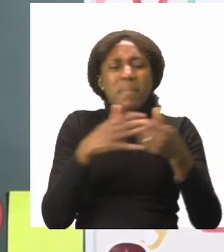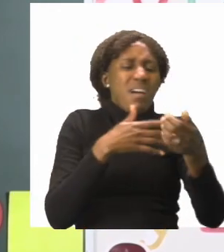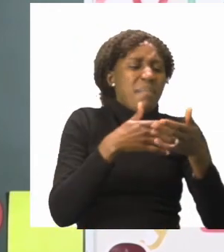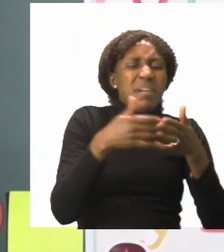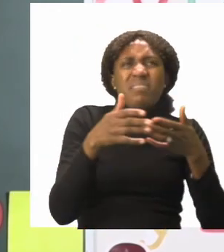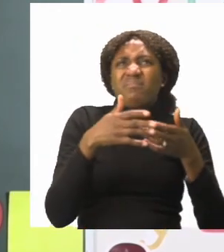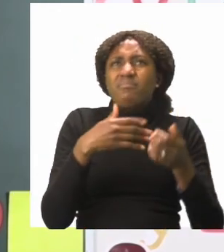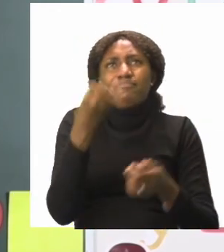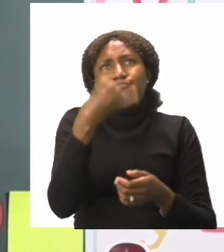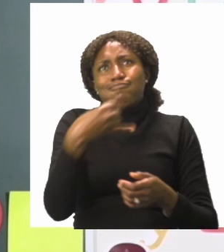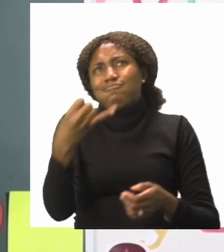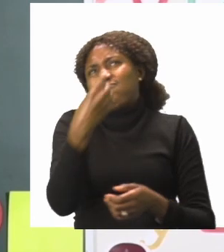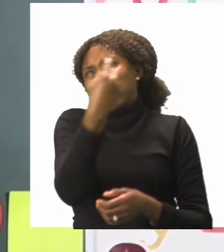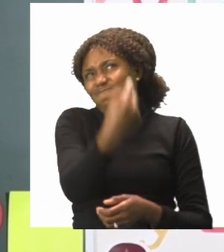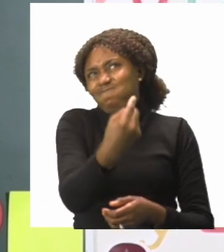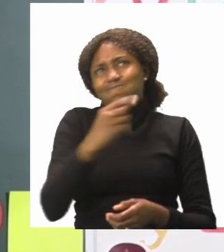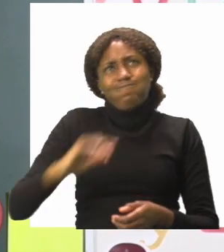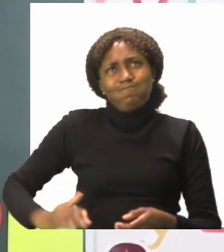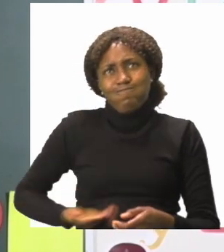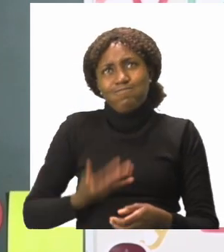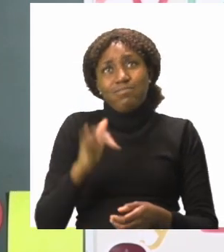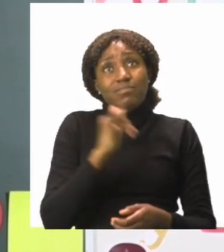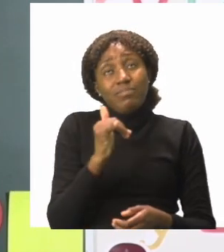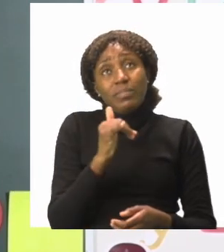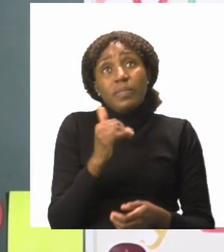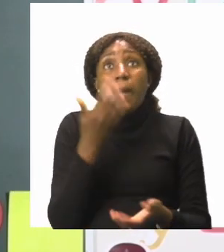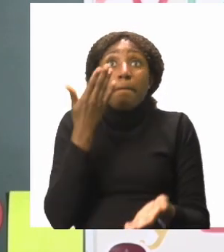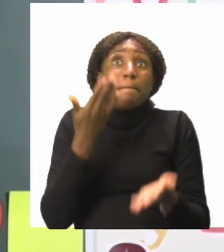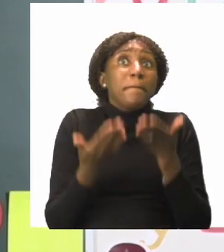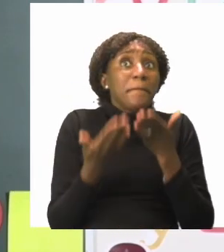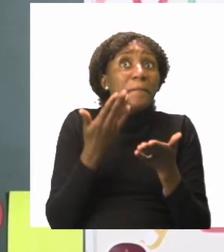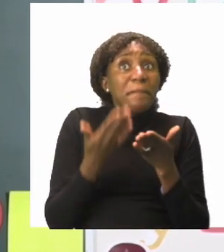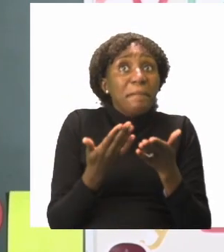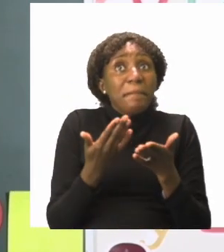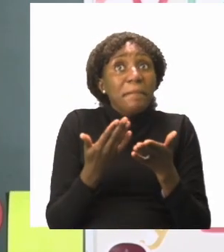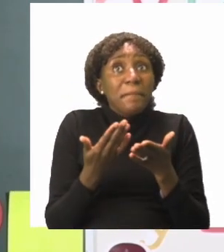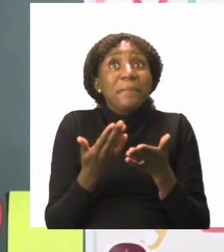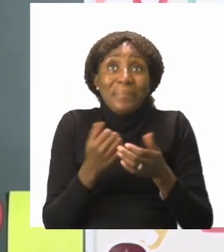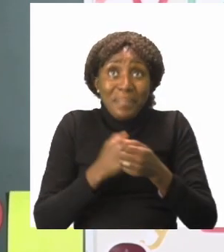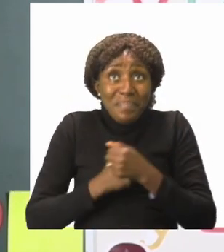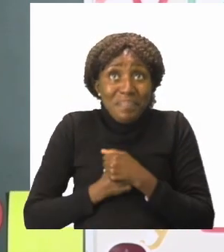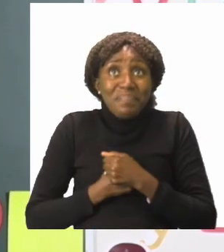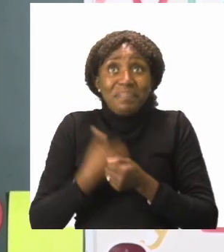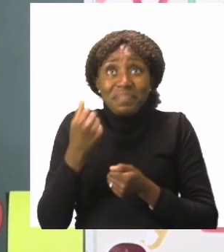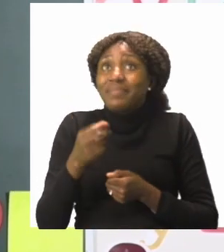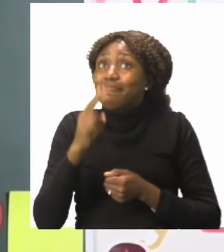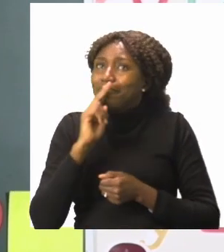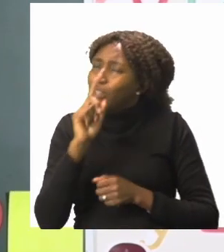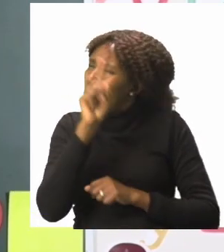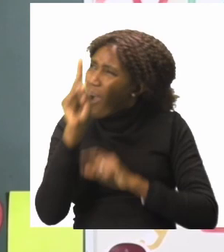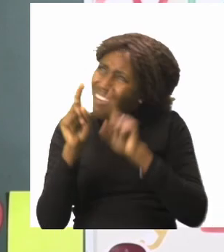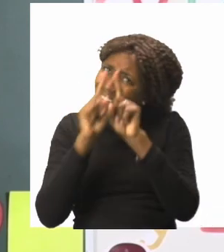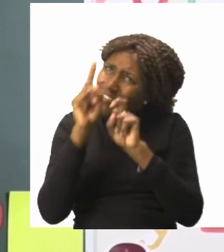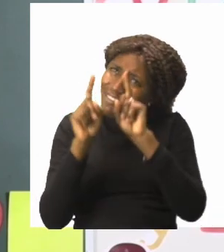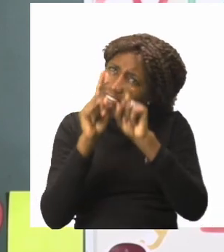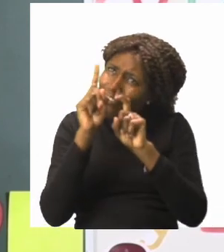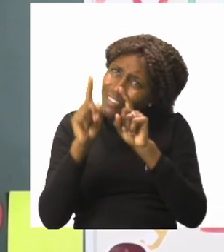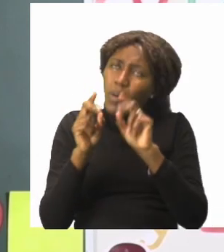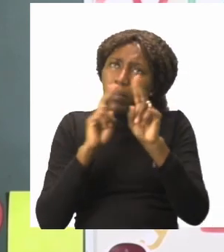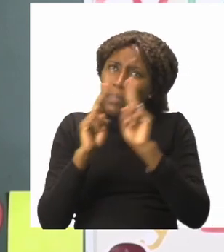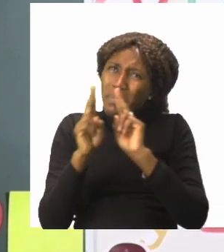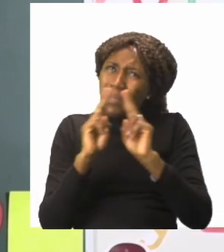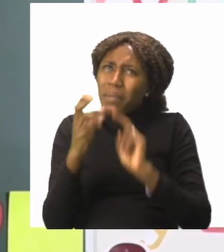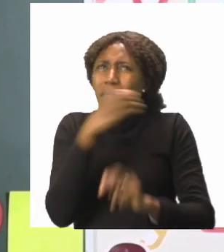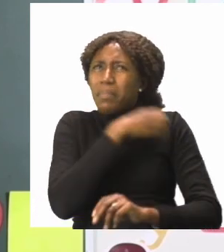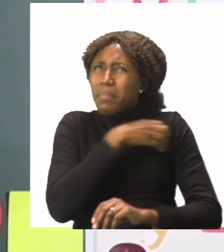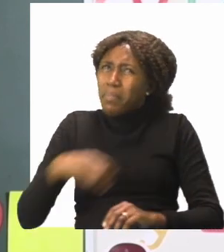then ask questions. Maybe your parents have more answers, and talk about how important it is